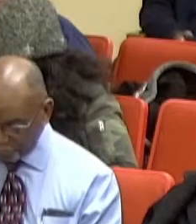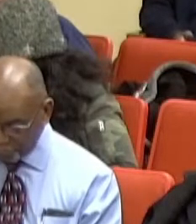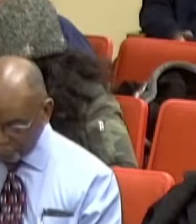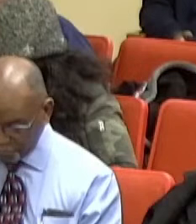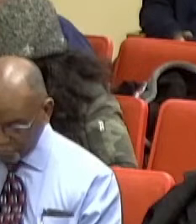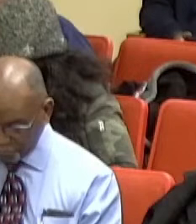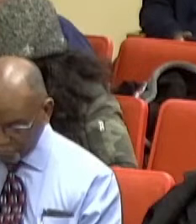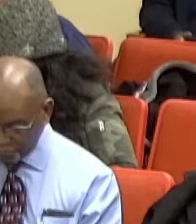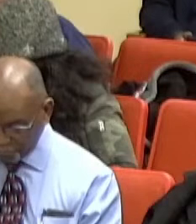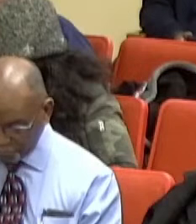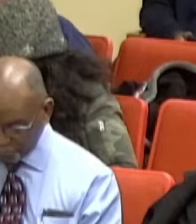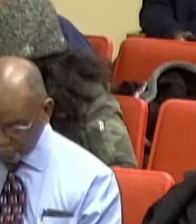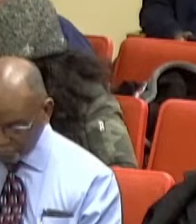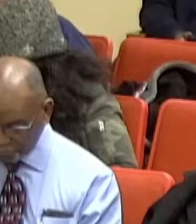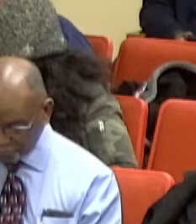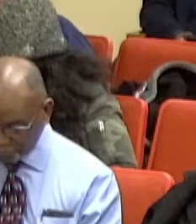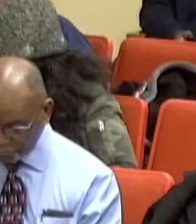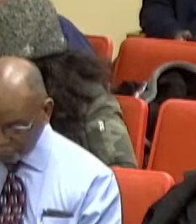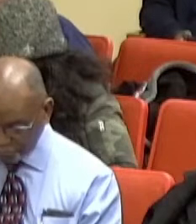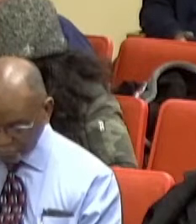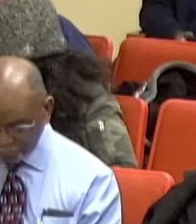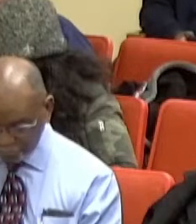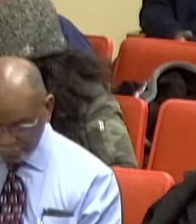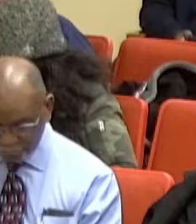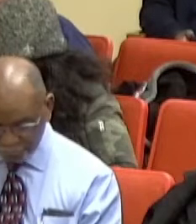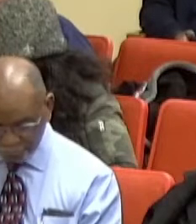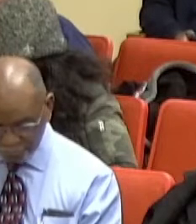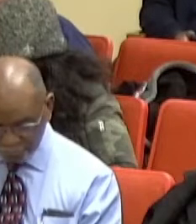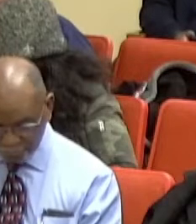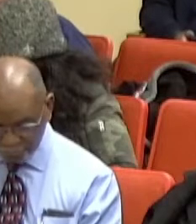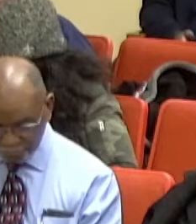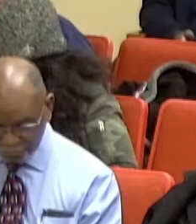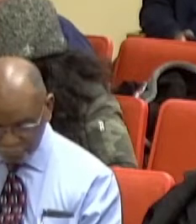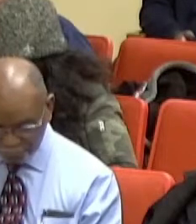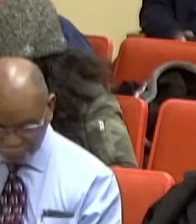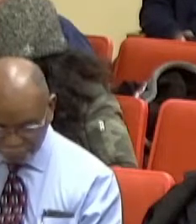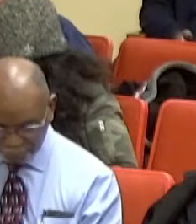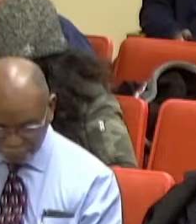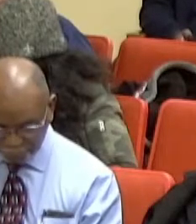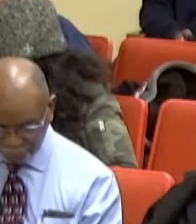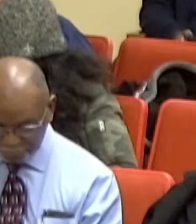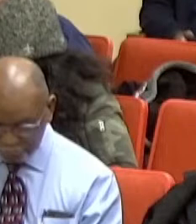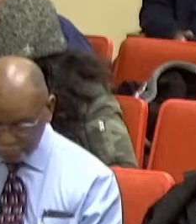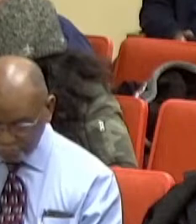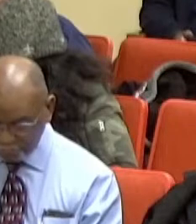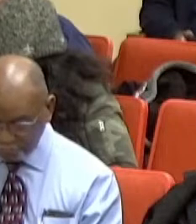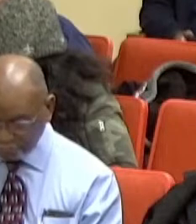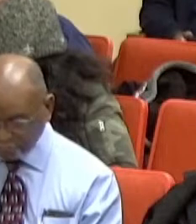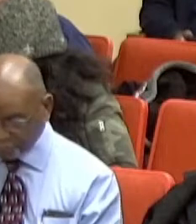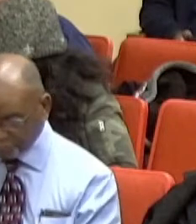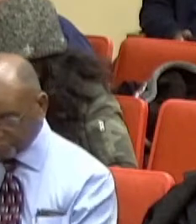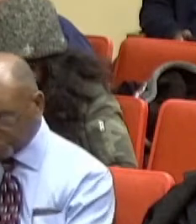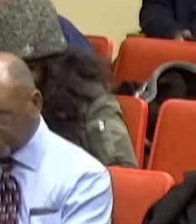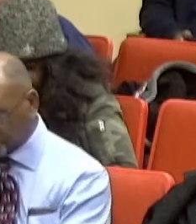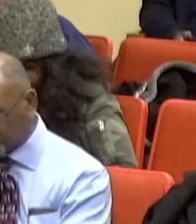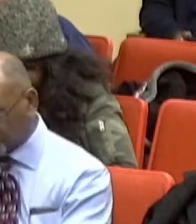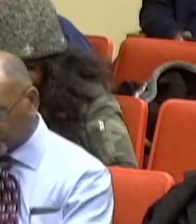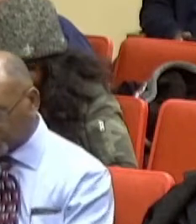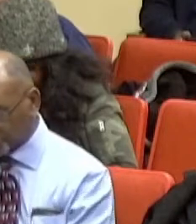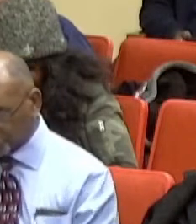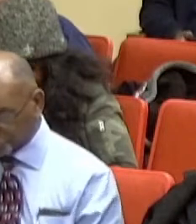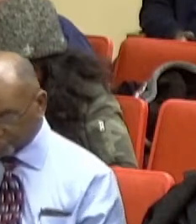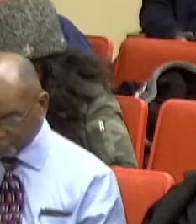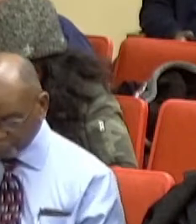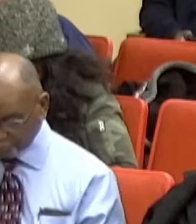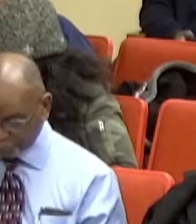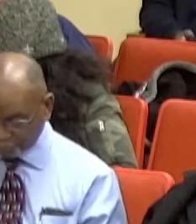is, where the potential entrances and that kind of thing. If they were to put like a strip center up in the front and then go